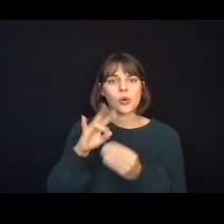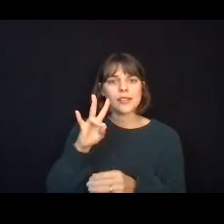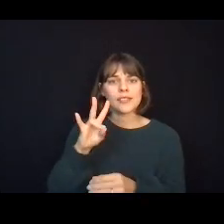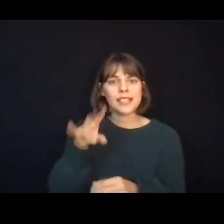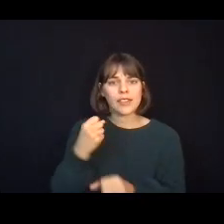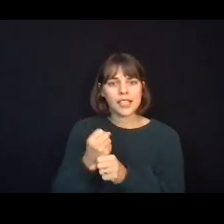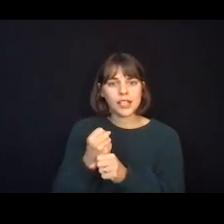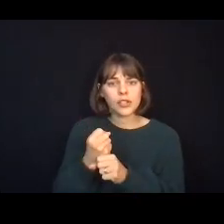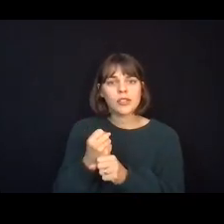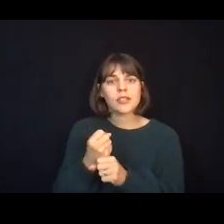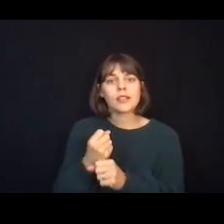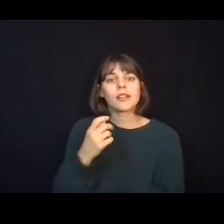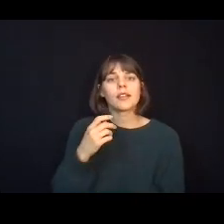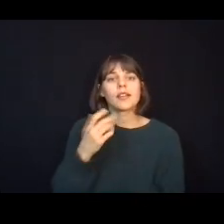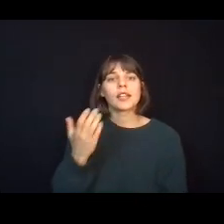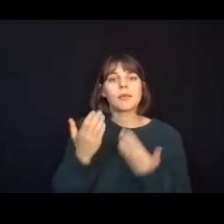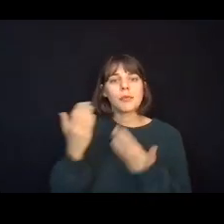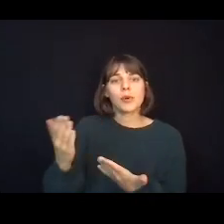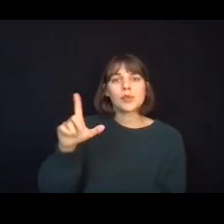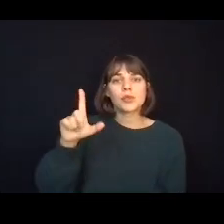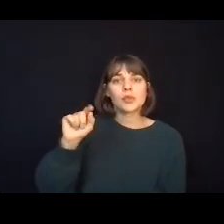is